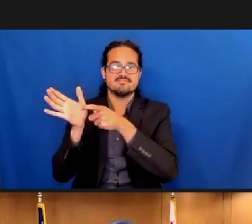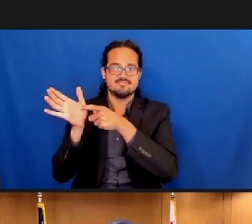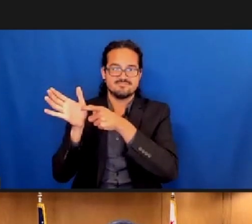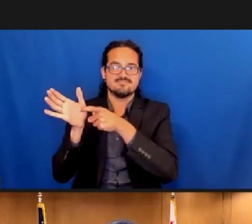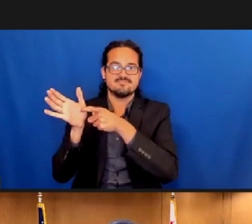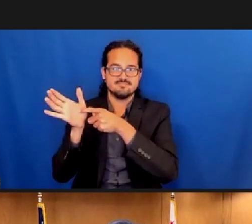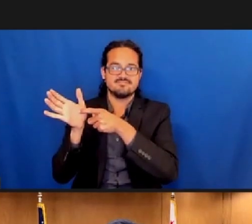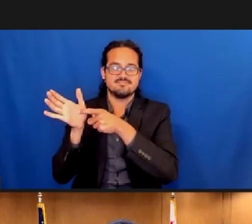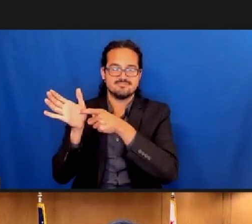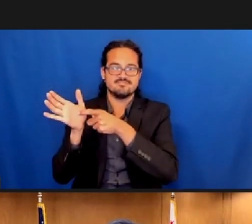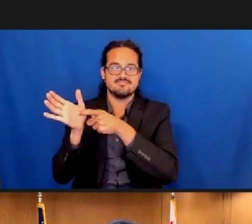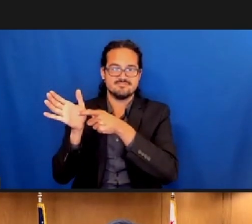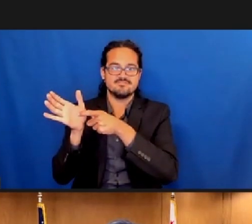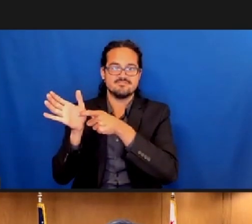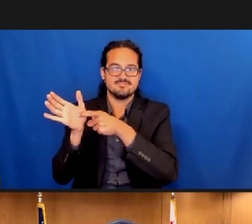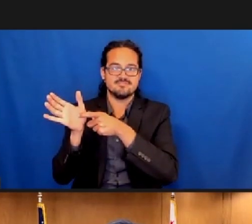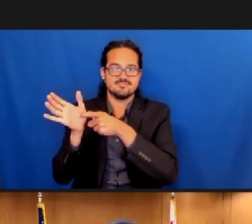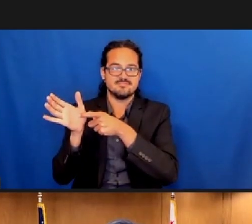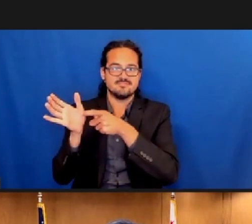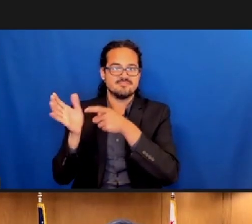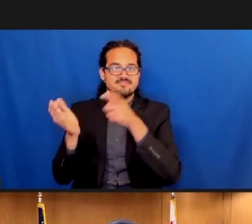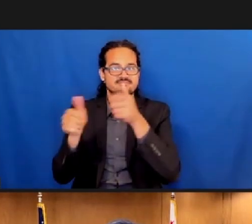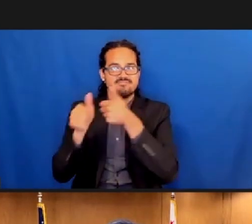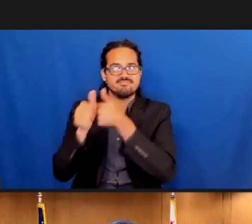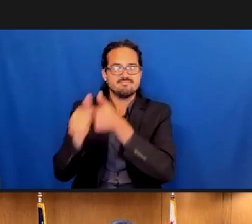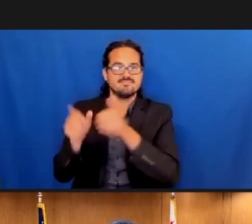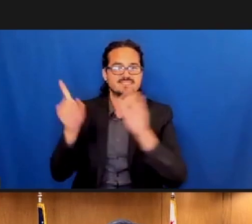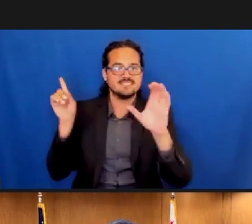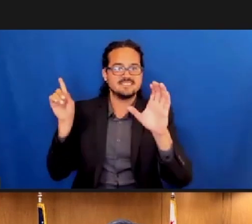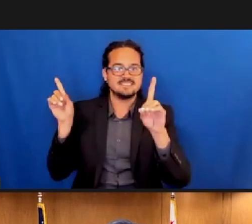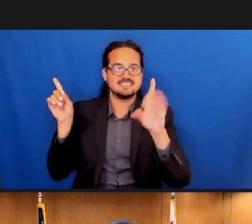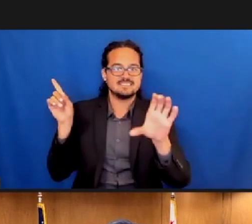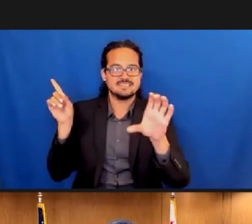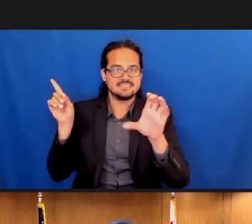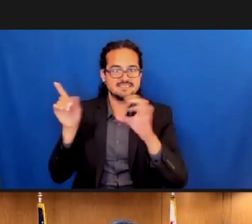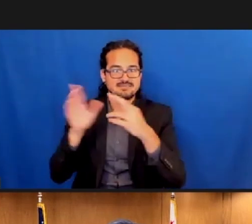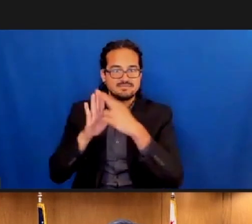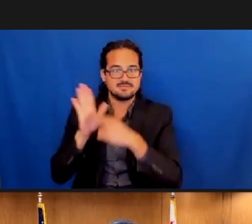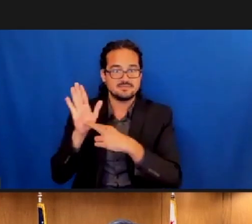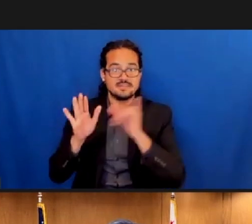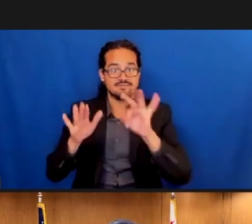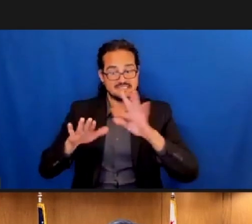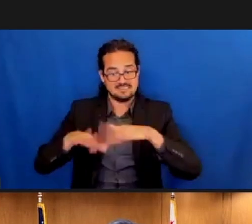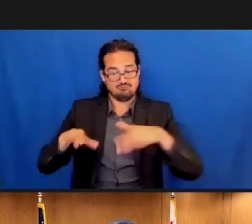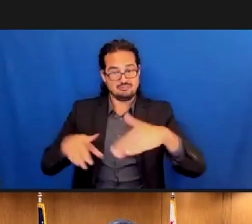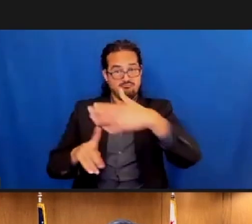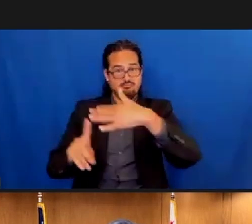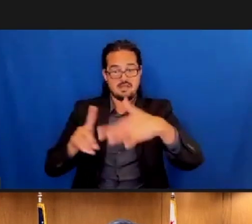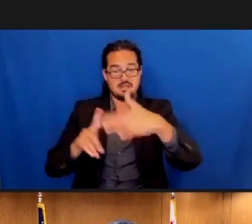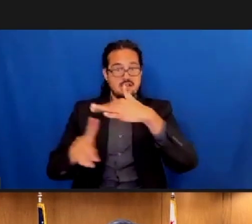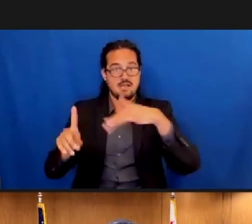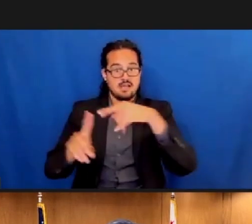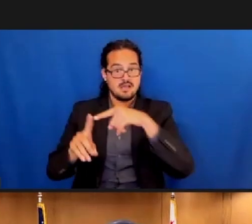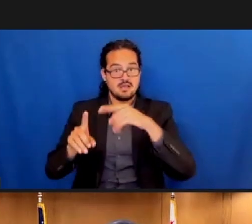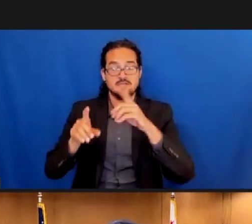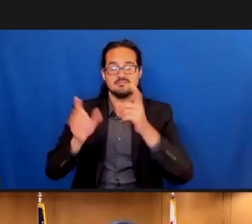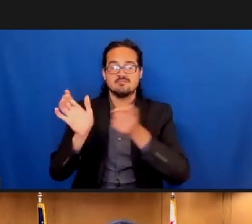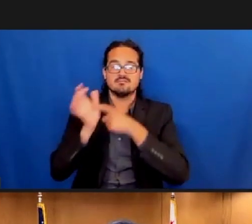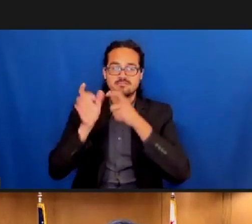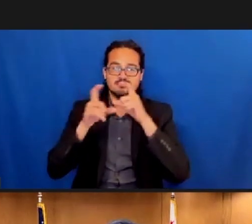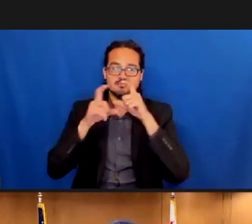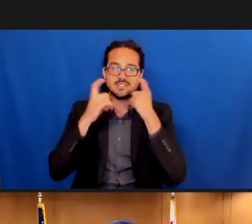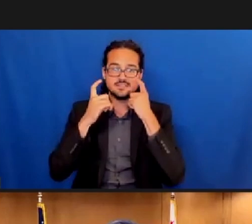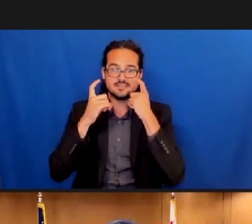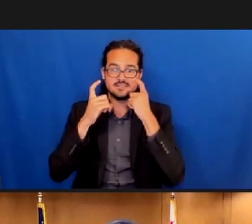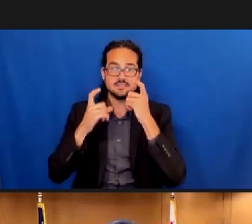that's the CDC moving forward post June 15th. Because that would be Unvaccinated. Yeah, unvaccinated